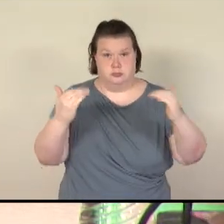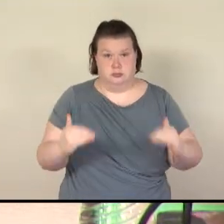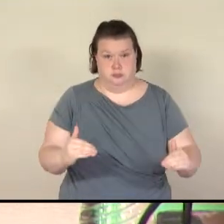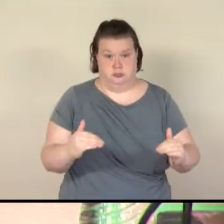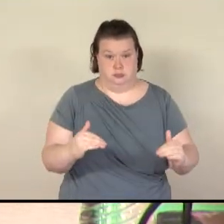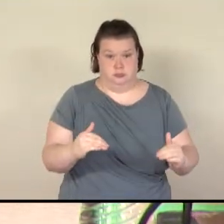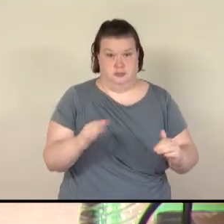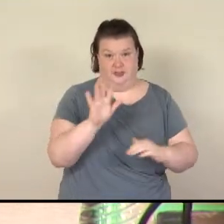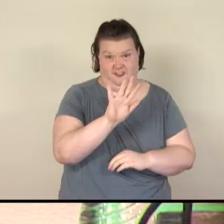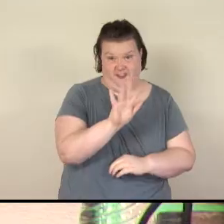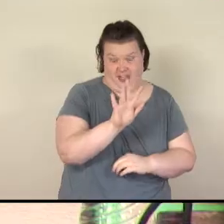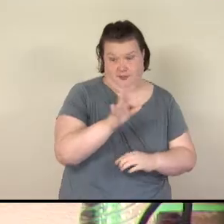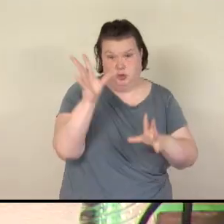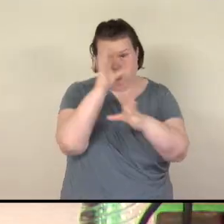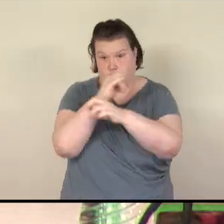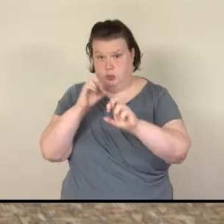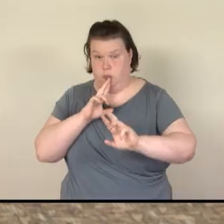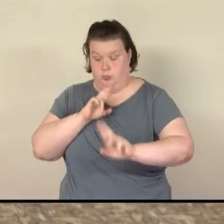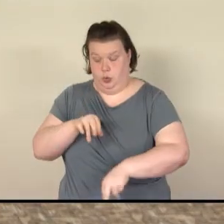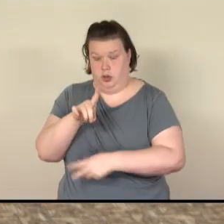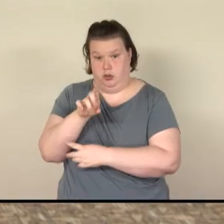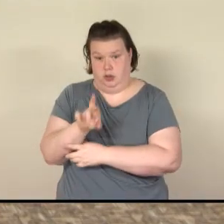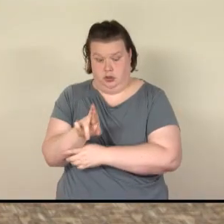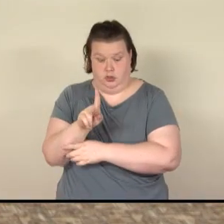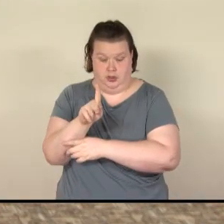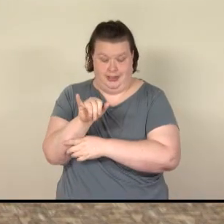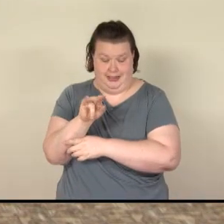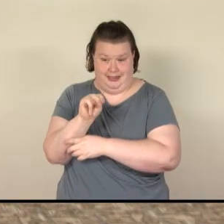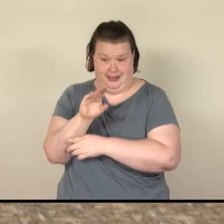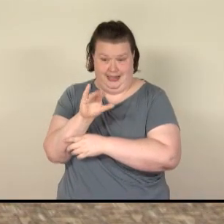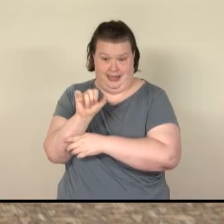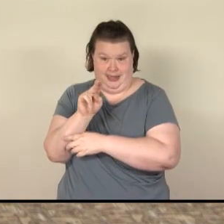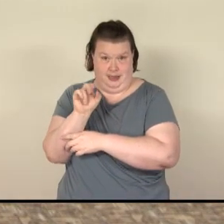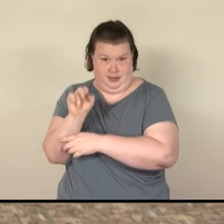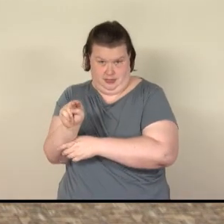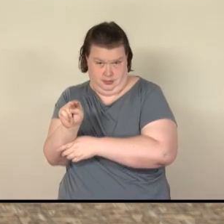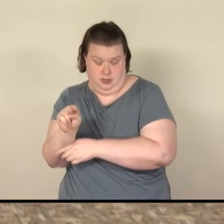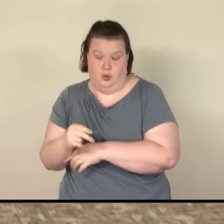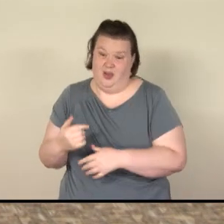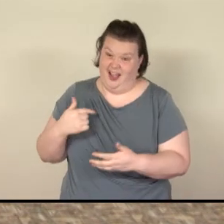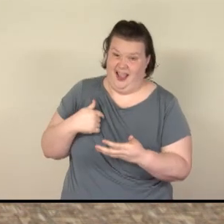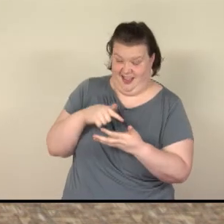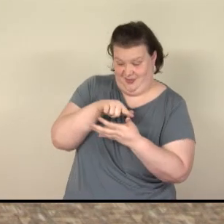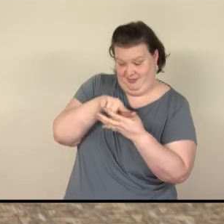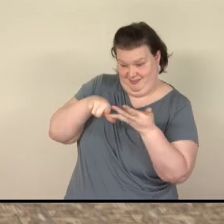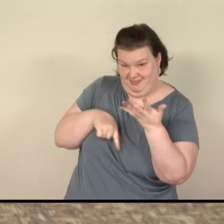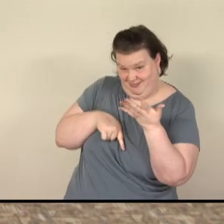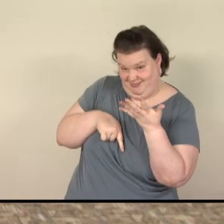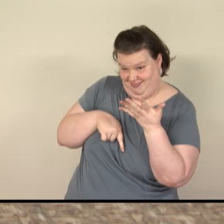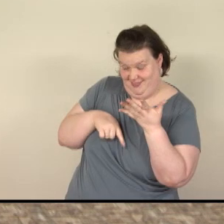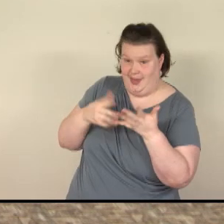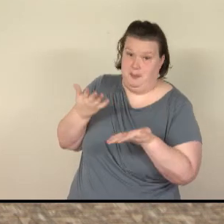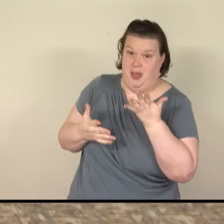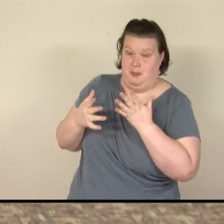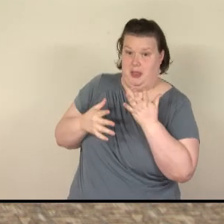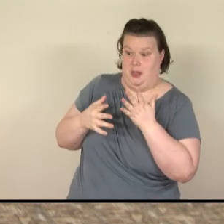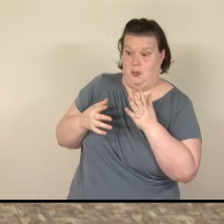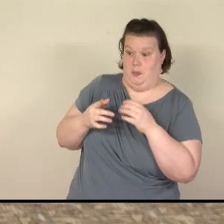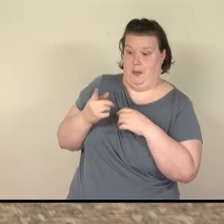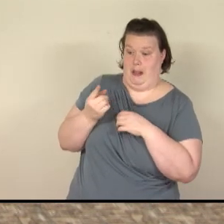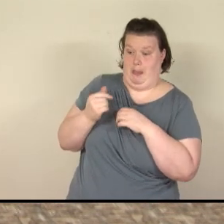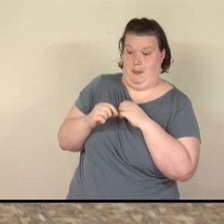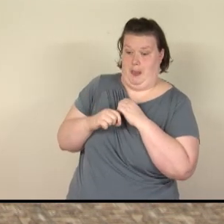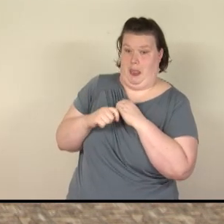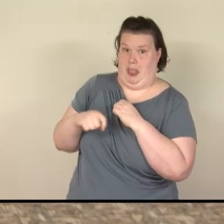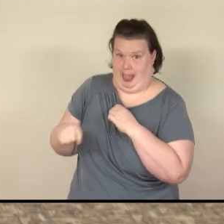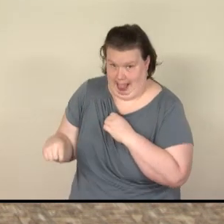Superintendent Report. Dr. Kincannon. Okay, I have a few items, and I might be a little longer than usual, so I'll give you that warning because